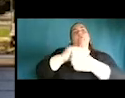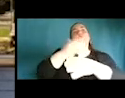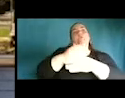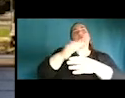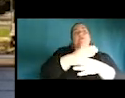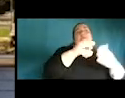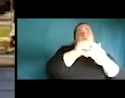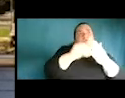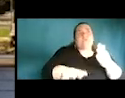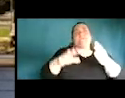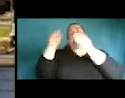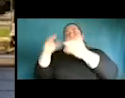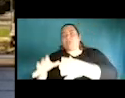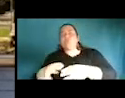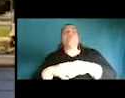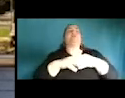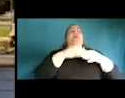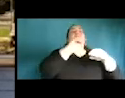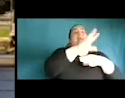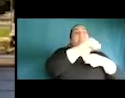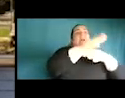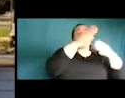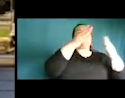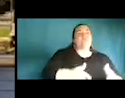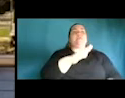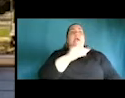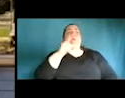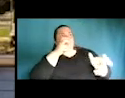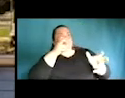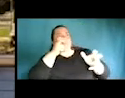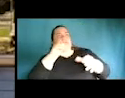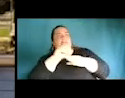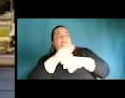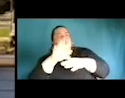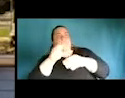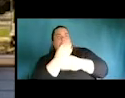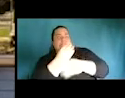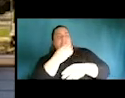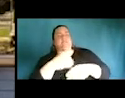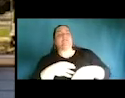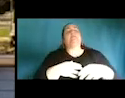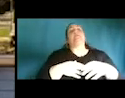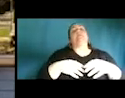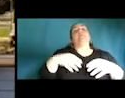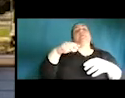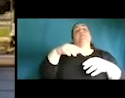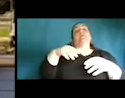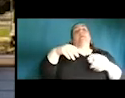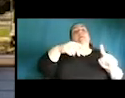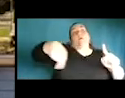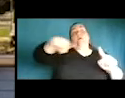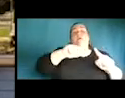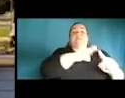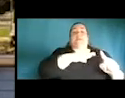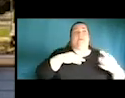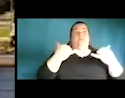and advisees. Our colleagues being honored today, together with the many who are nominated for awards, have taken a lead